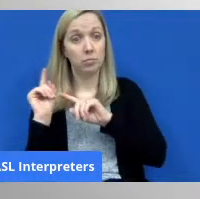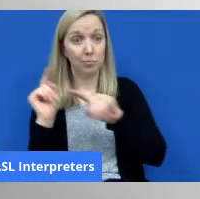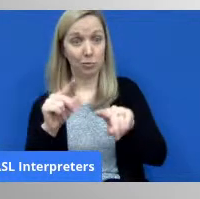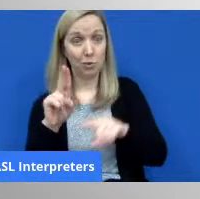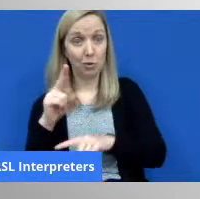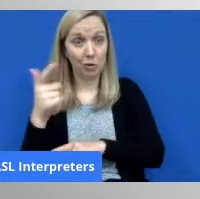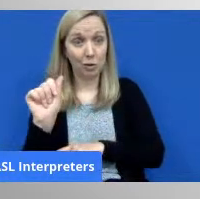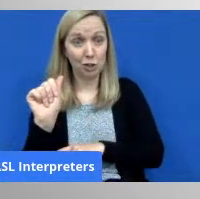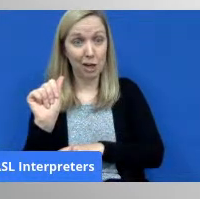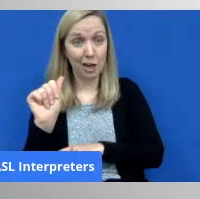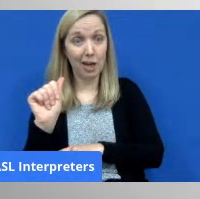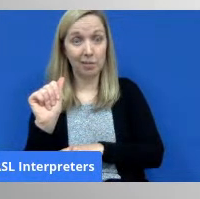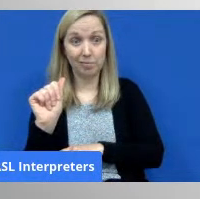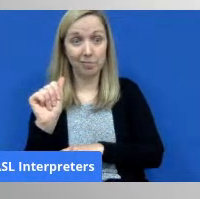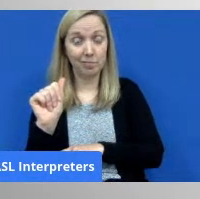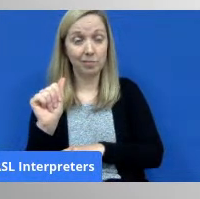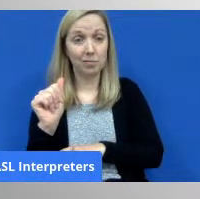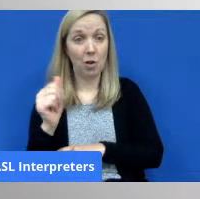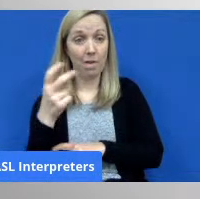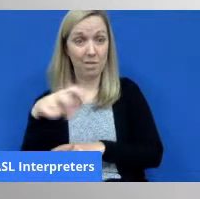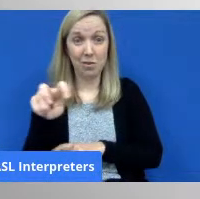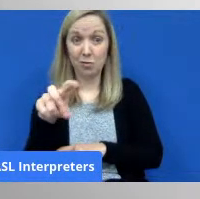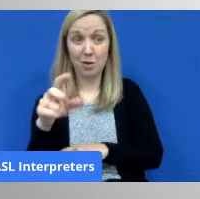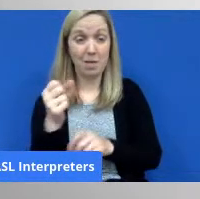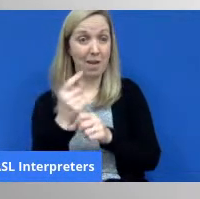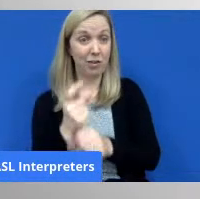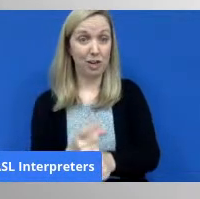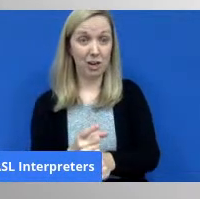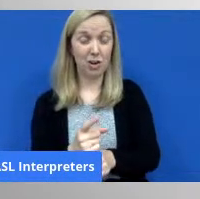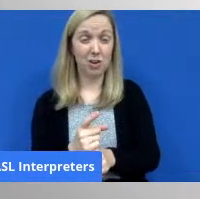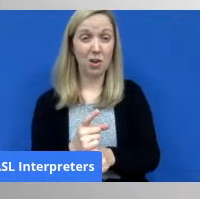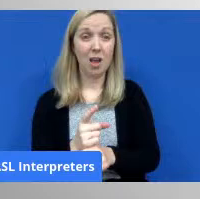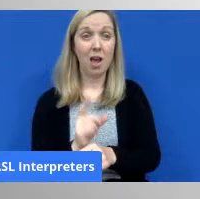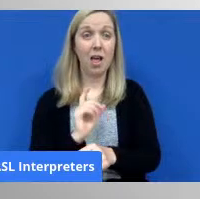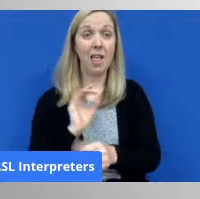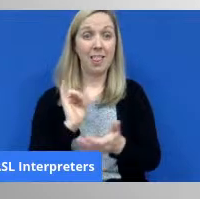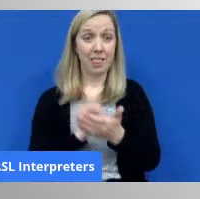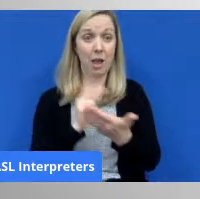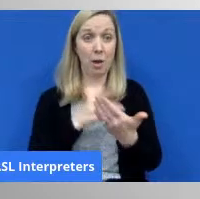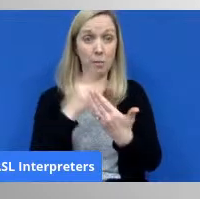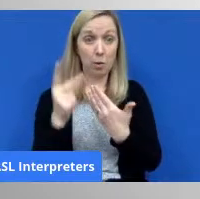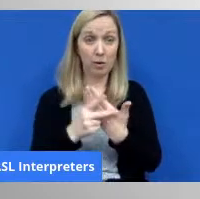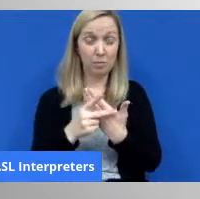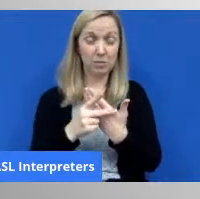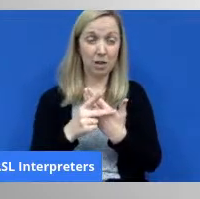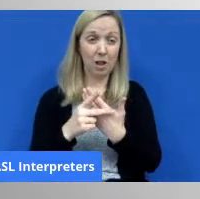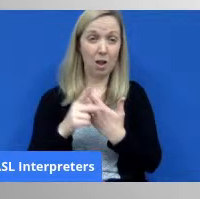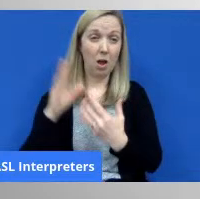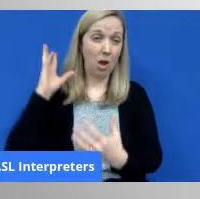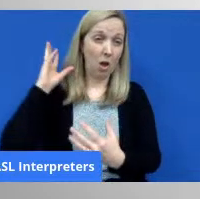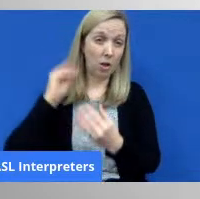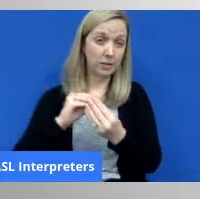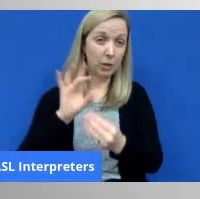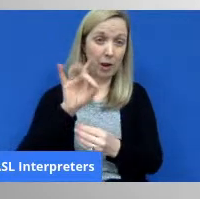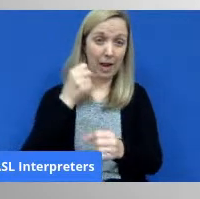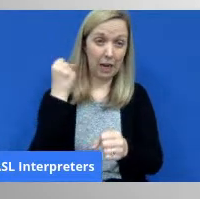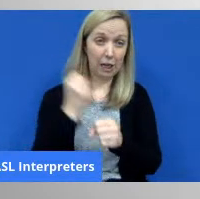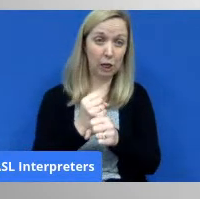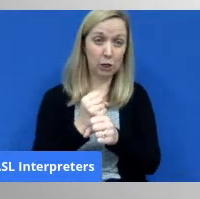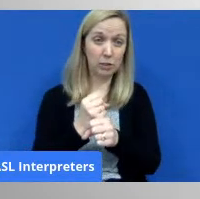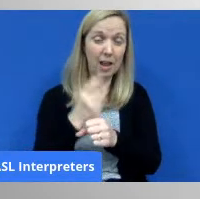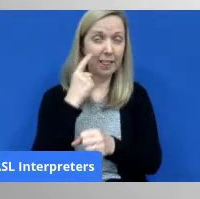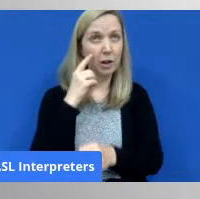year. It has taken us 8 years to build this program, and I think in our 6th year, we finally reached the point where we were